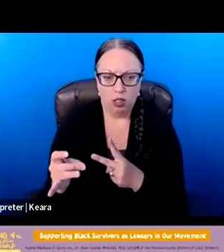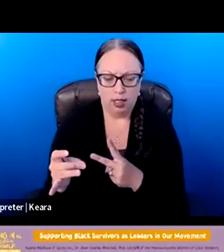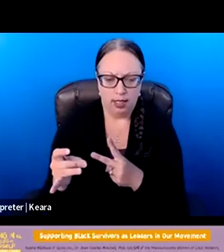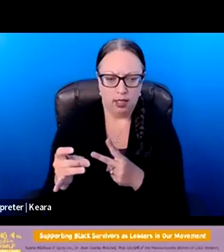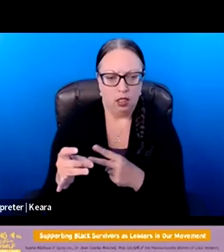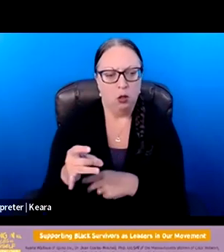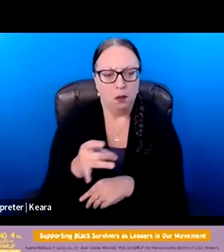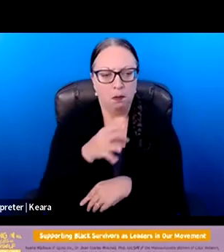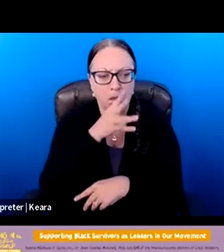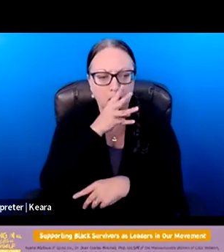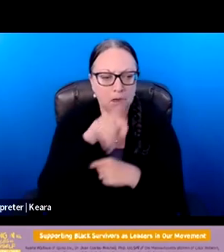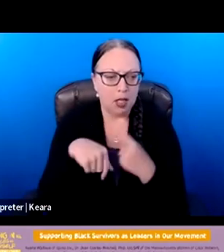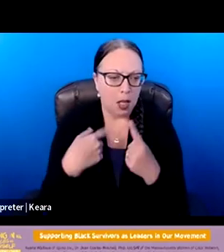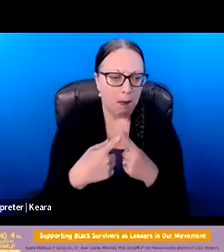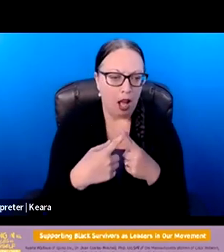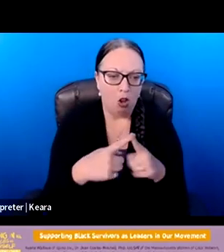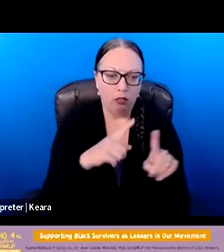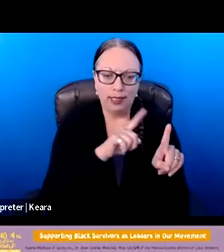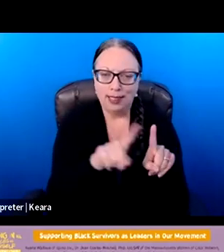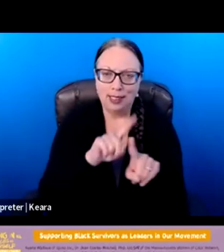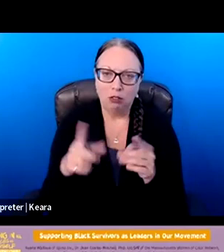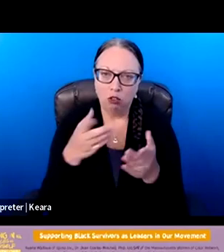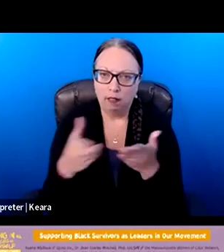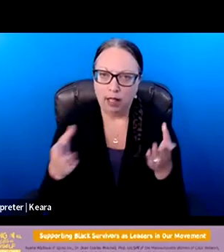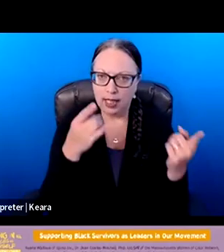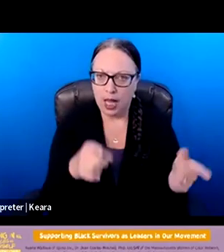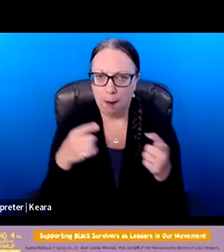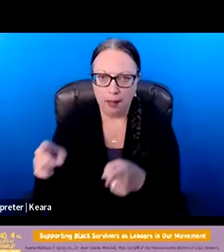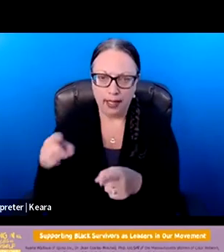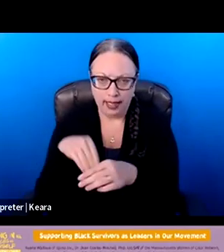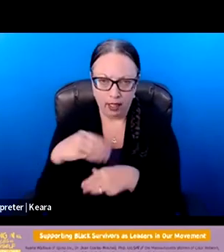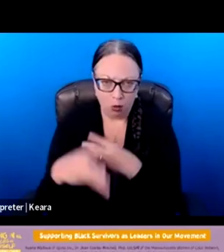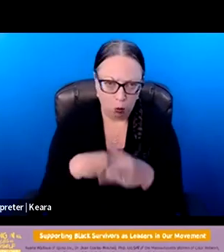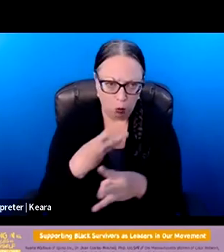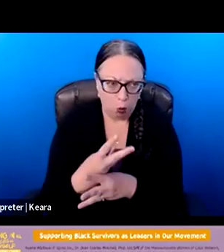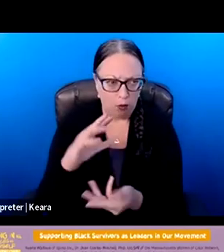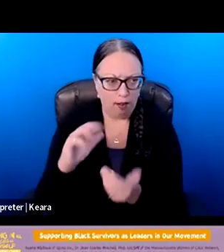speak about different things that are happening in the world and how it impacts them. So I think it's really